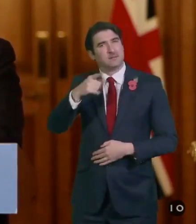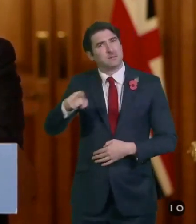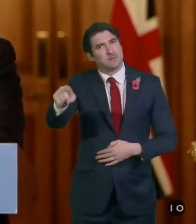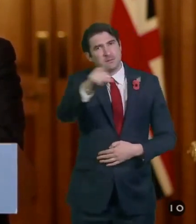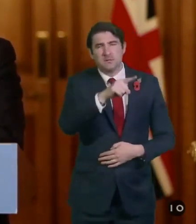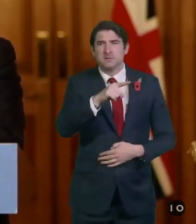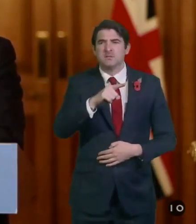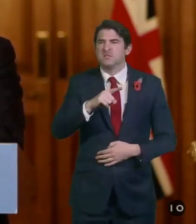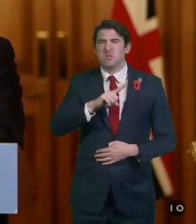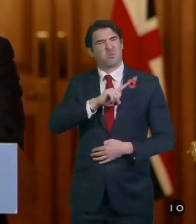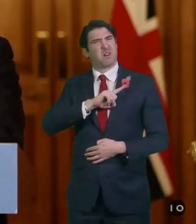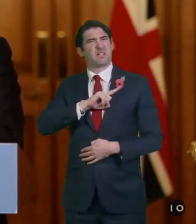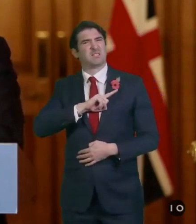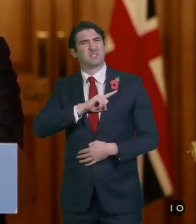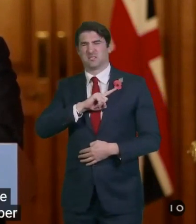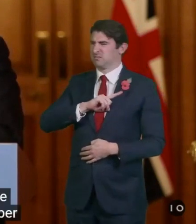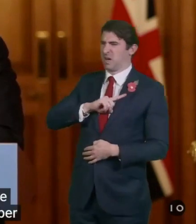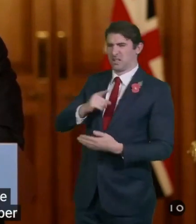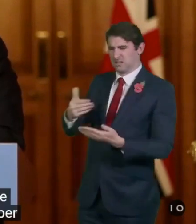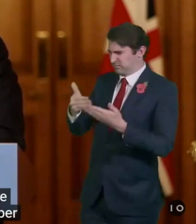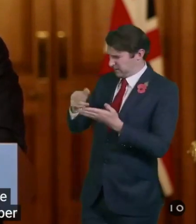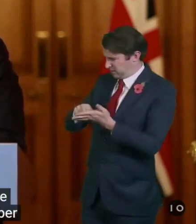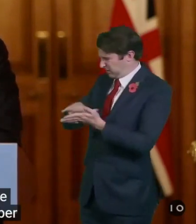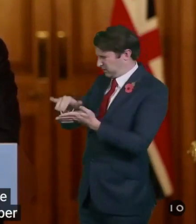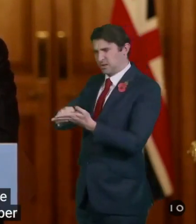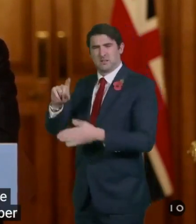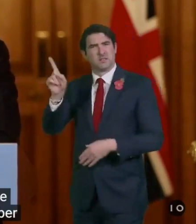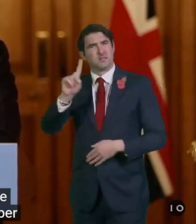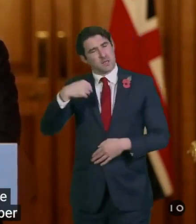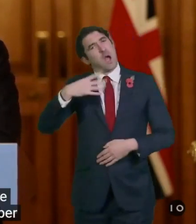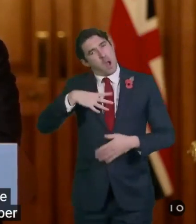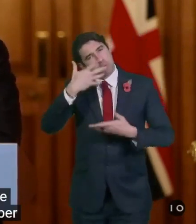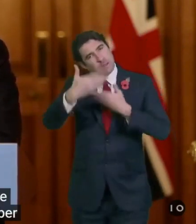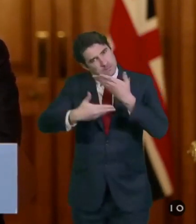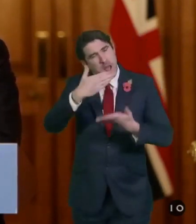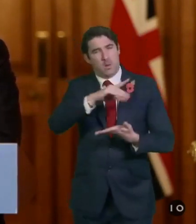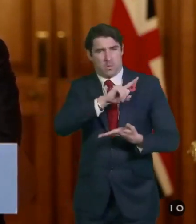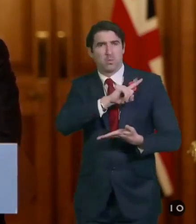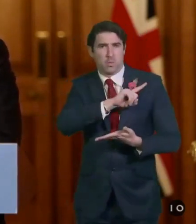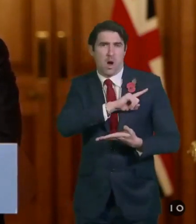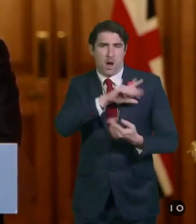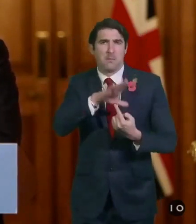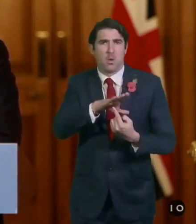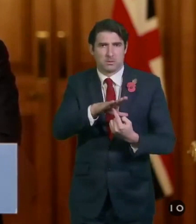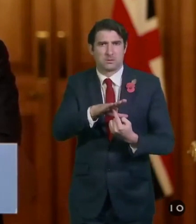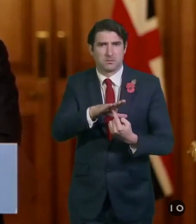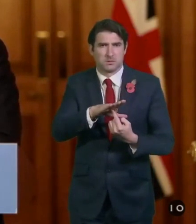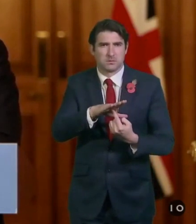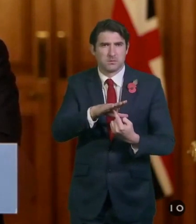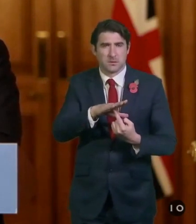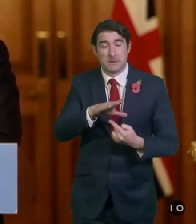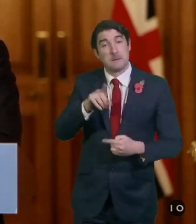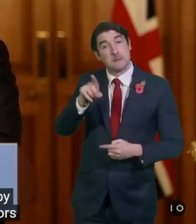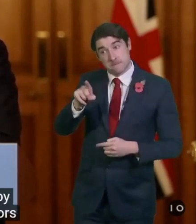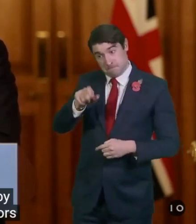of life. Because the huge exponential growth in the number of patients, by no means all of